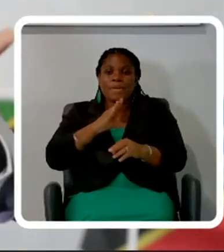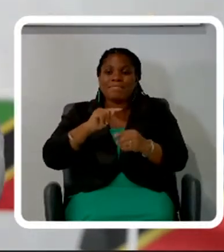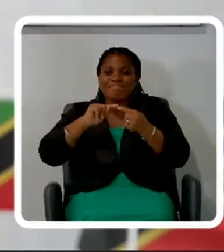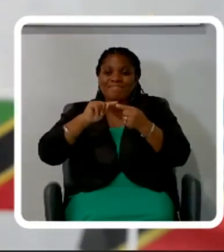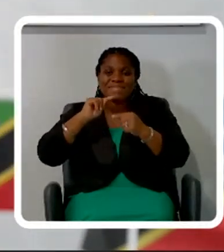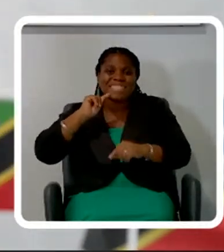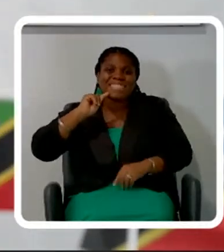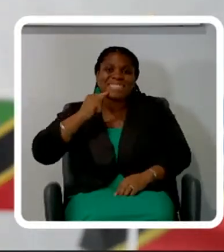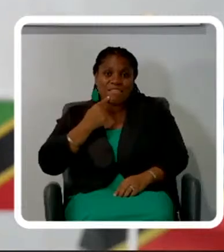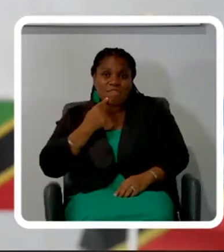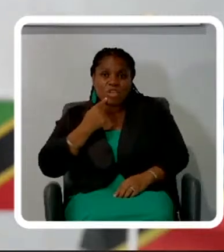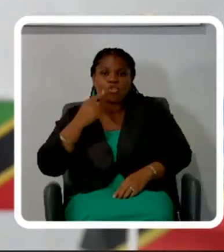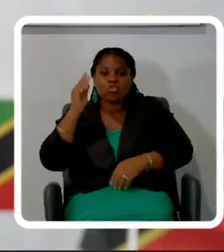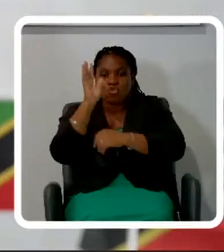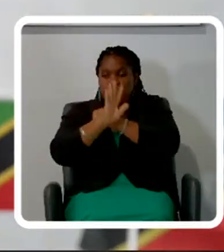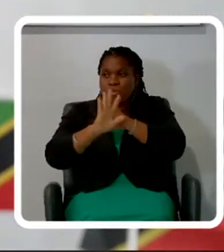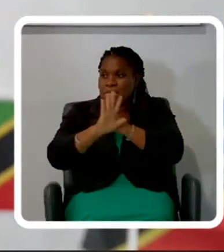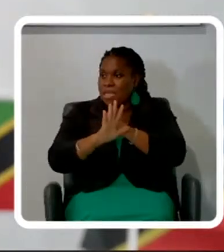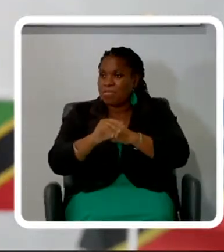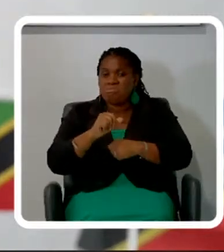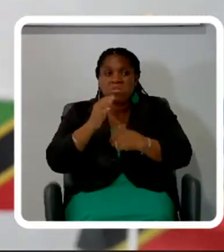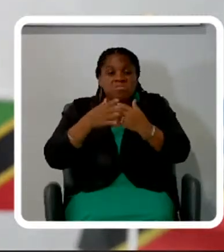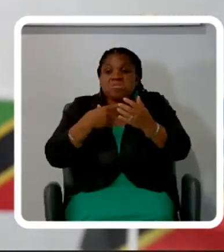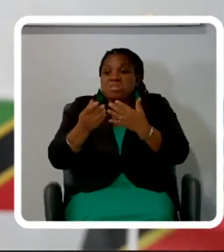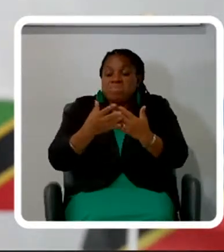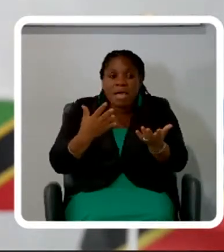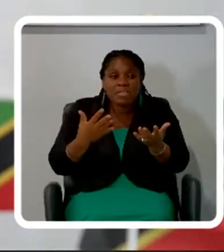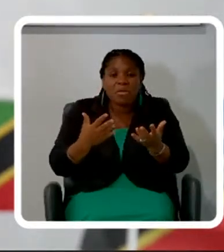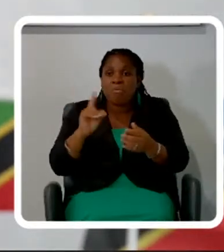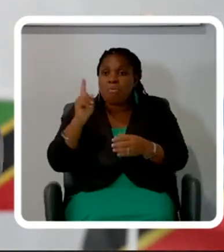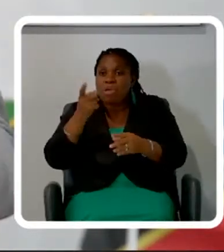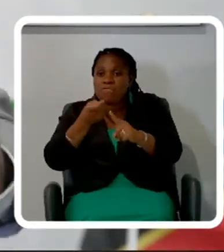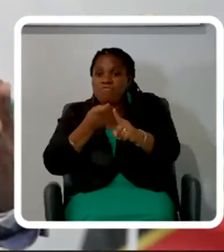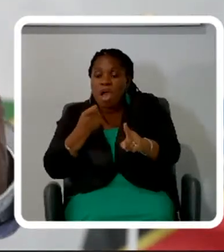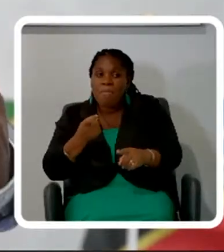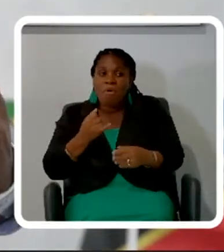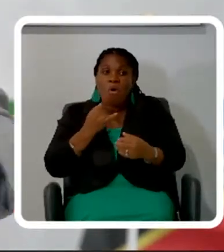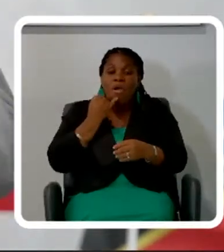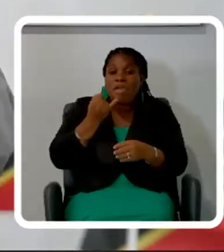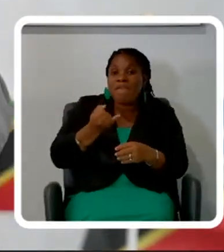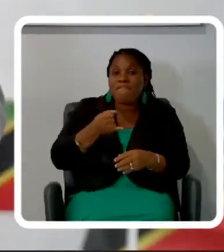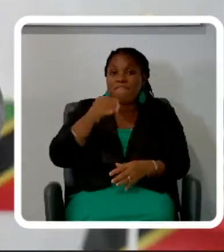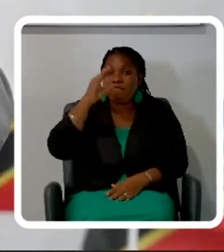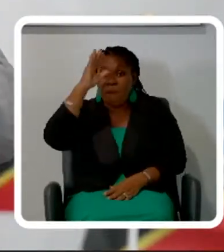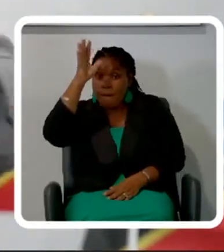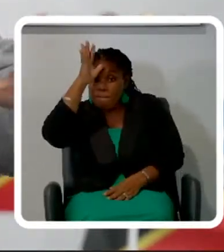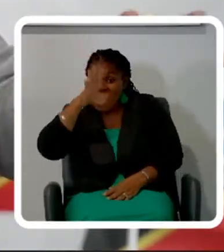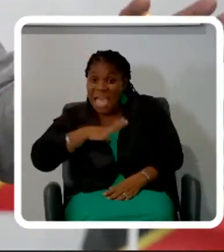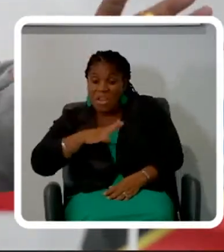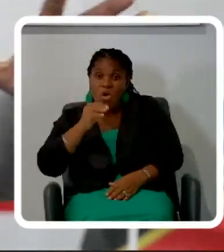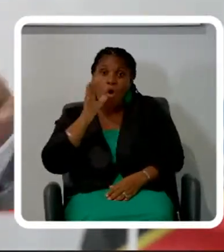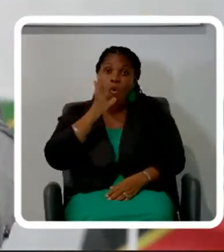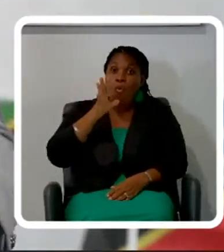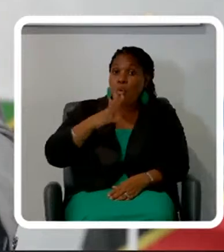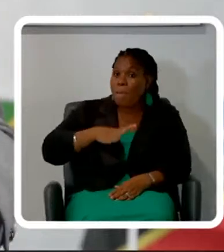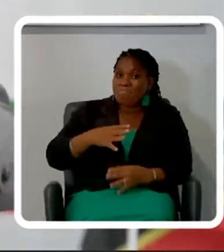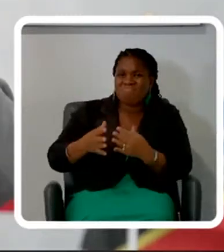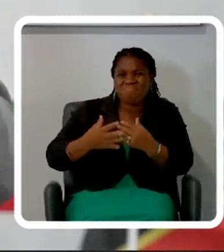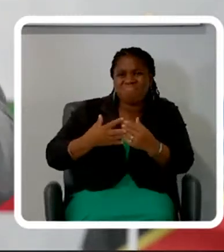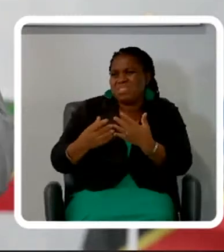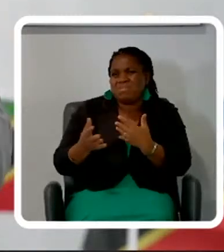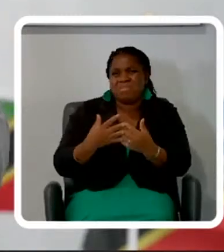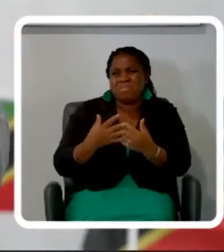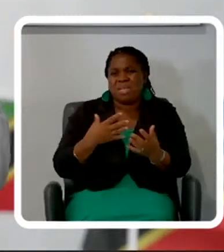We're not going to be fooled by nationality, gender, anything like that. We apply it across the board.